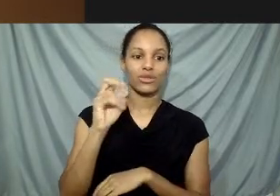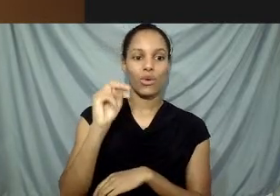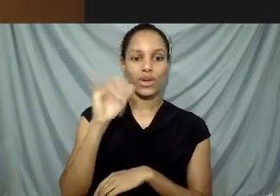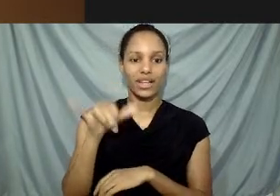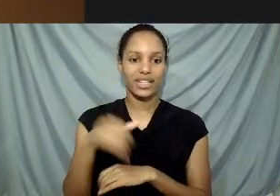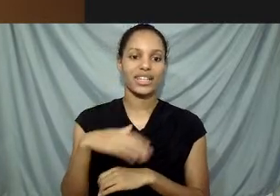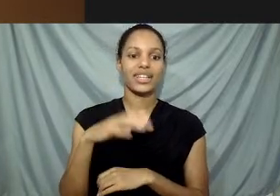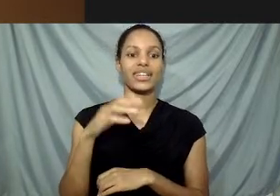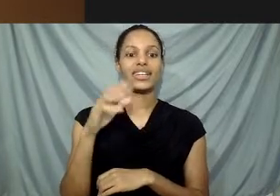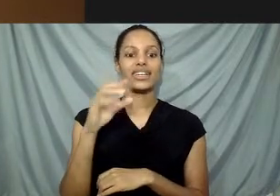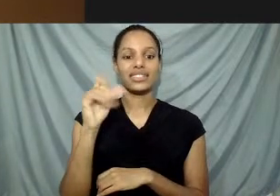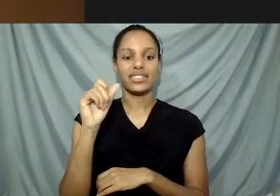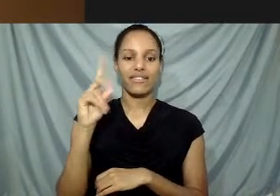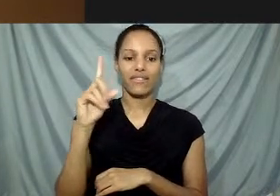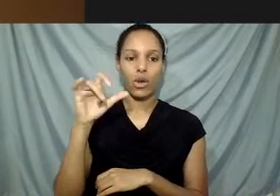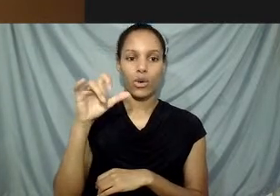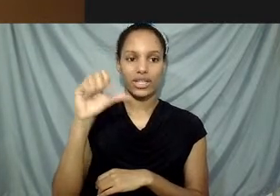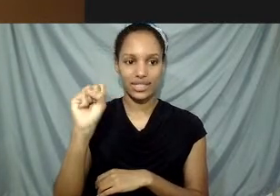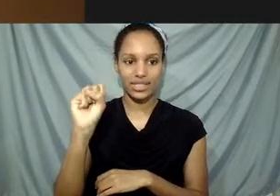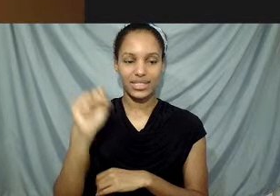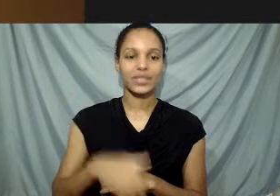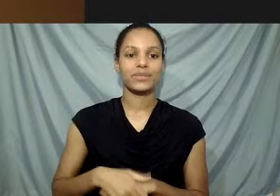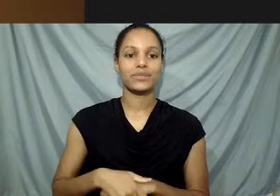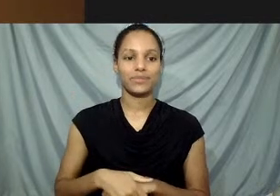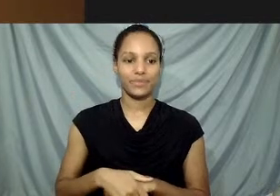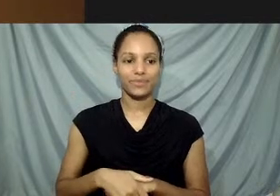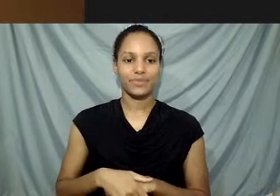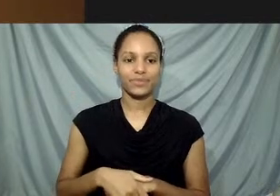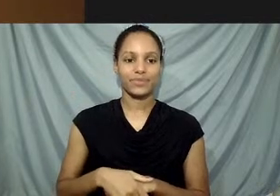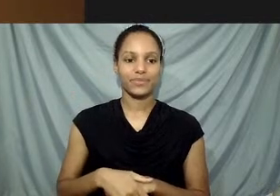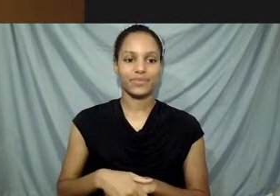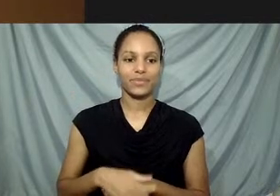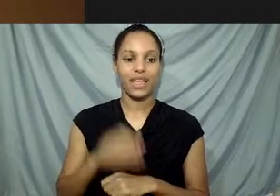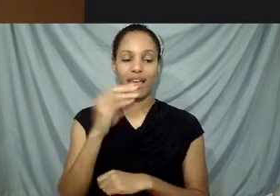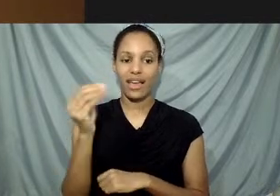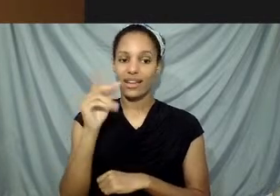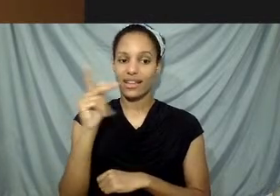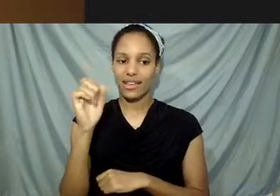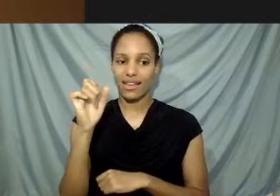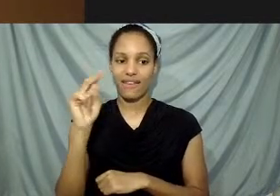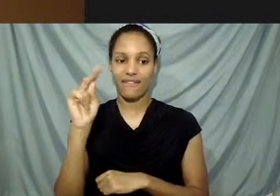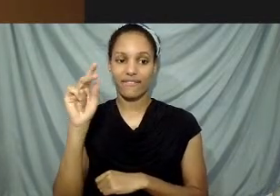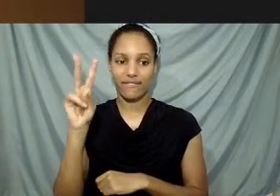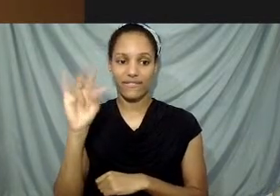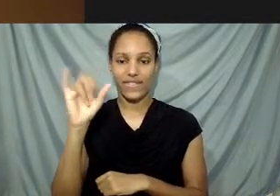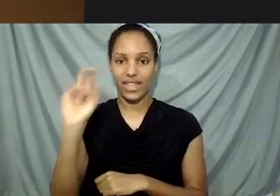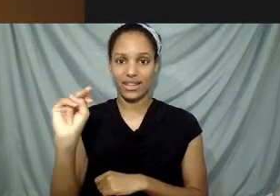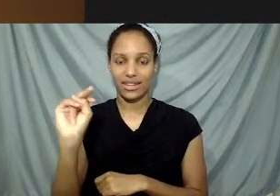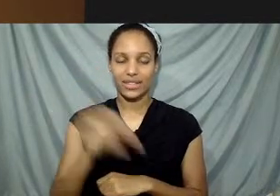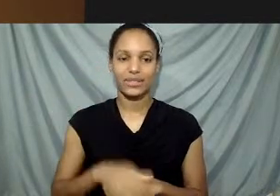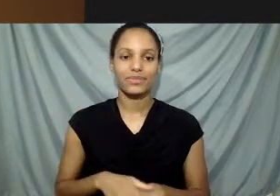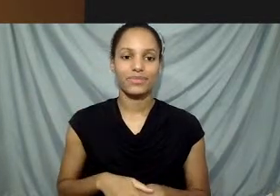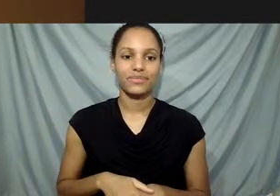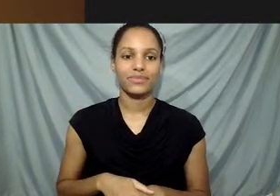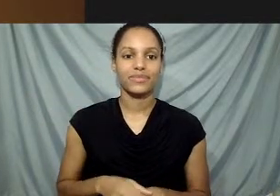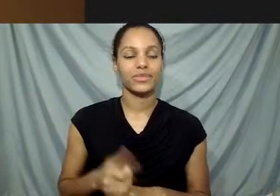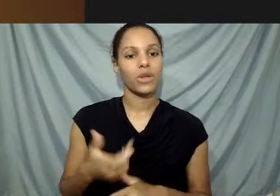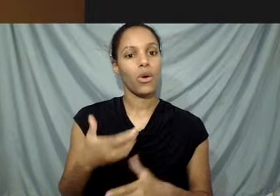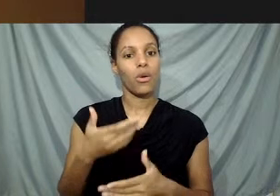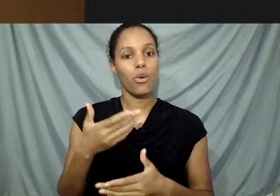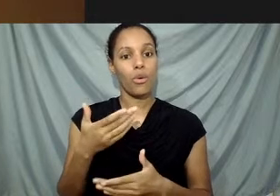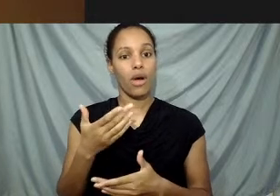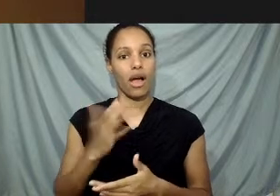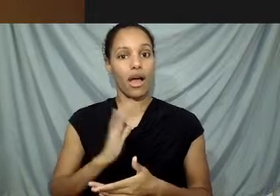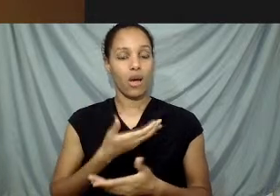Jeff's turn. Because it's the beginning of another month of our stories, we proudly want to introduce you